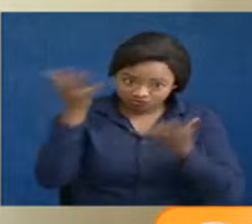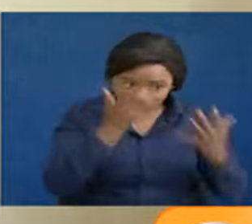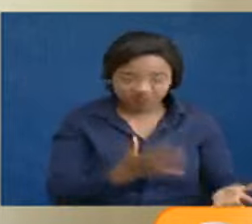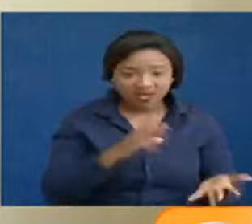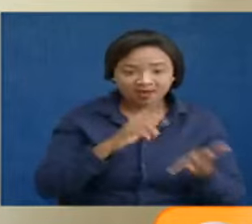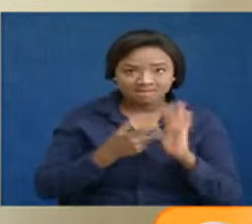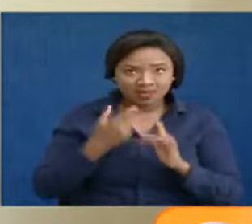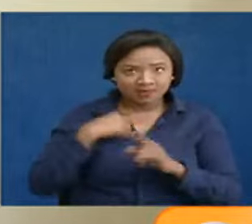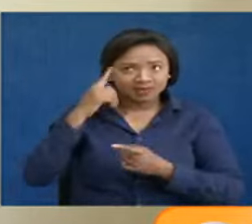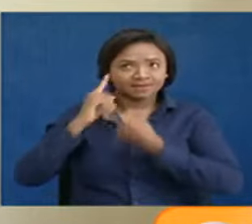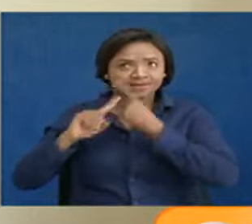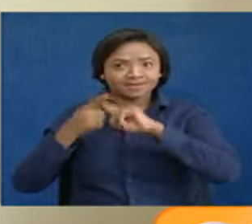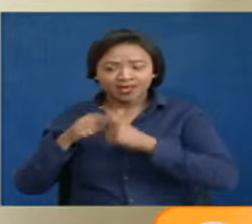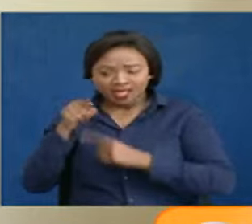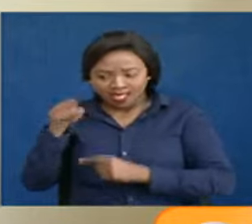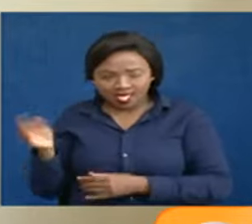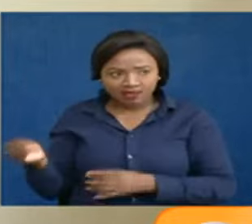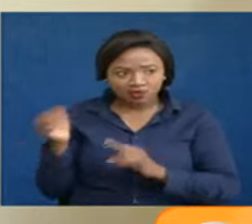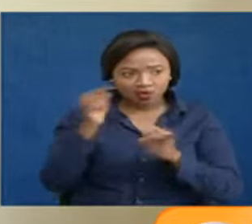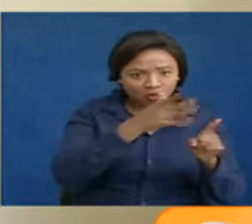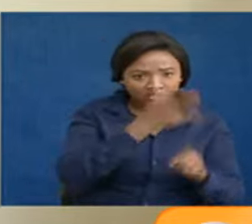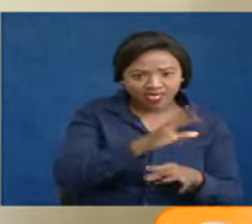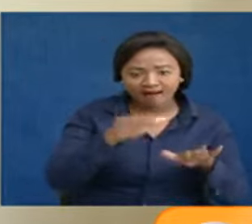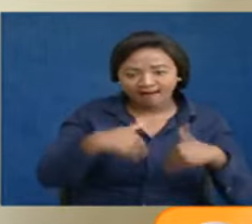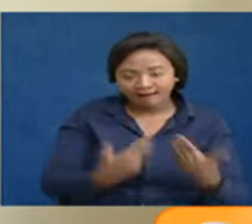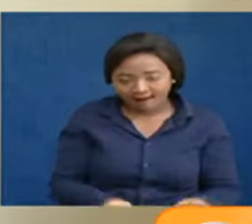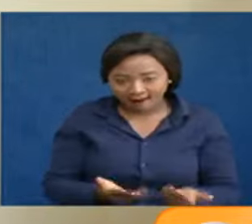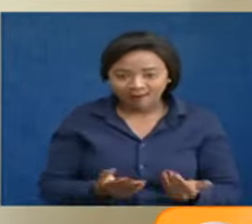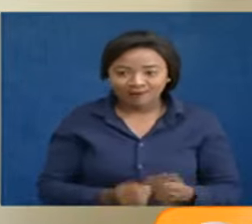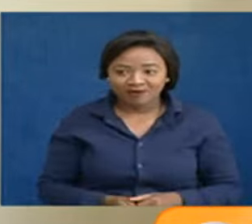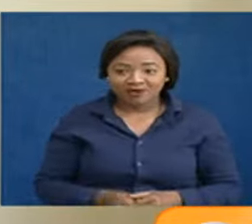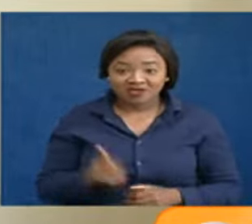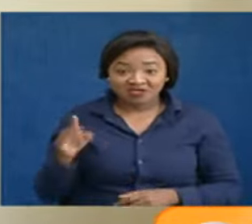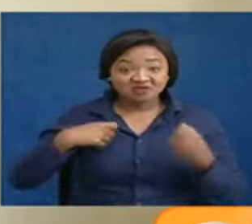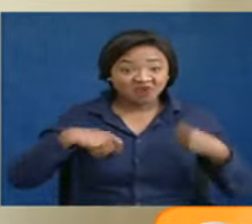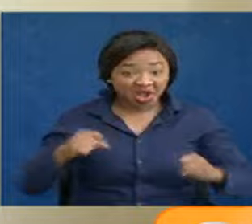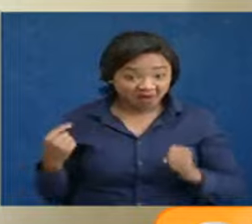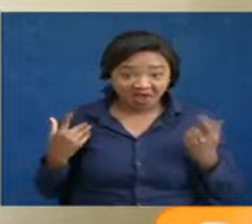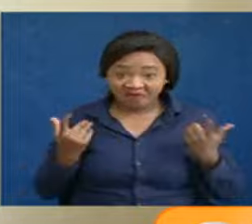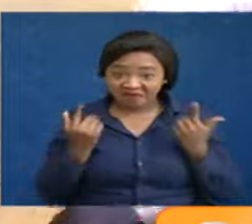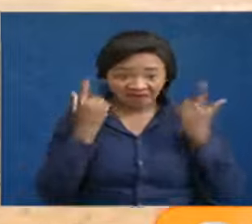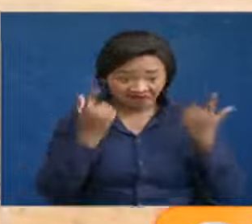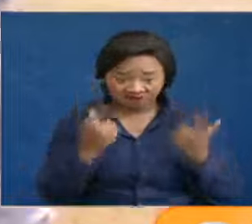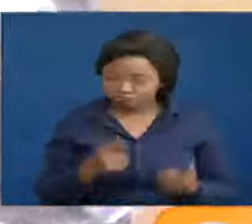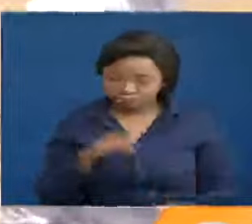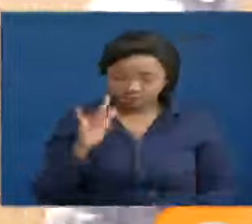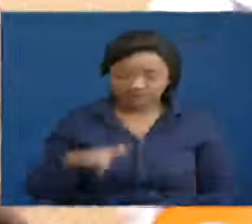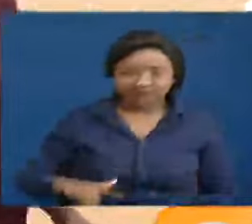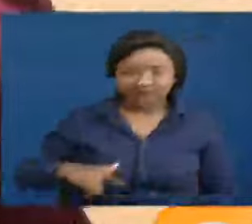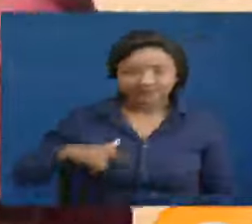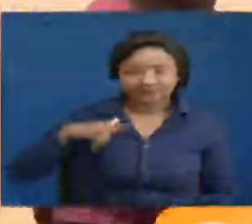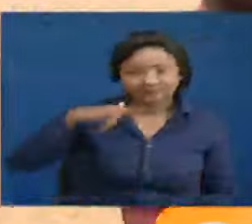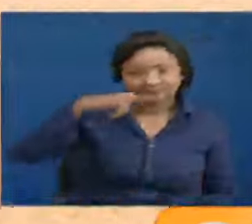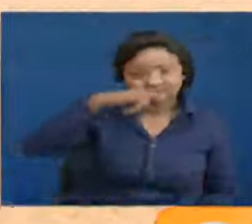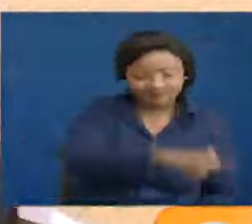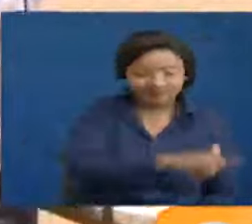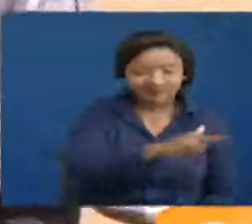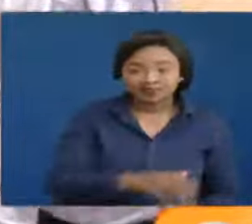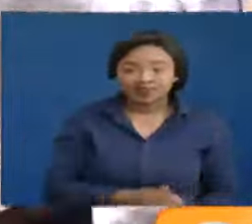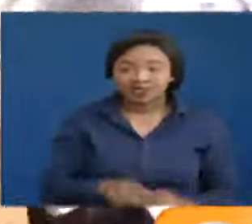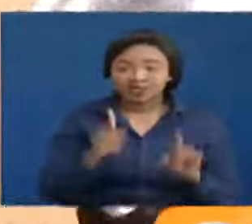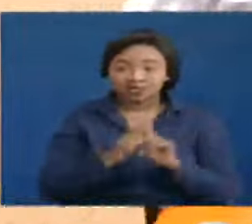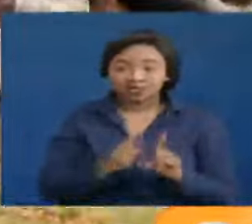have to figure out how to get that person there. And you can't put them on a border, they have to fly. Asked about the safety of these workers,